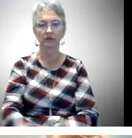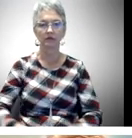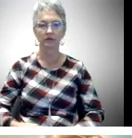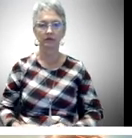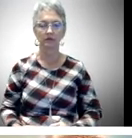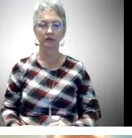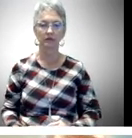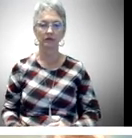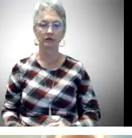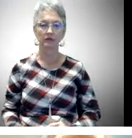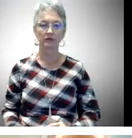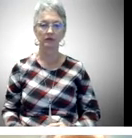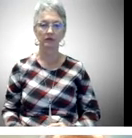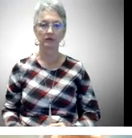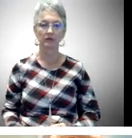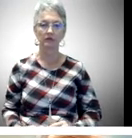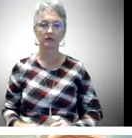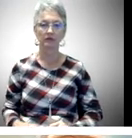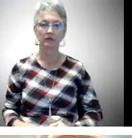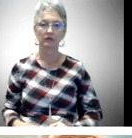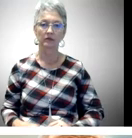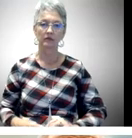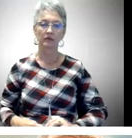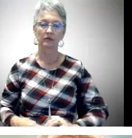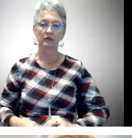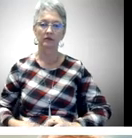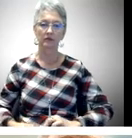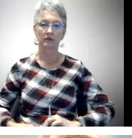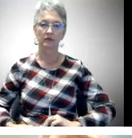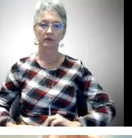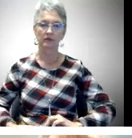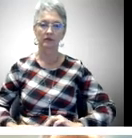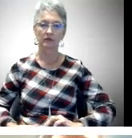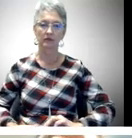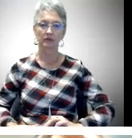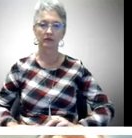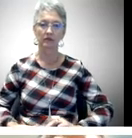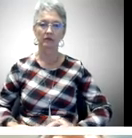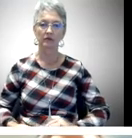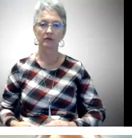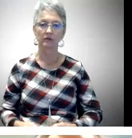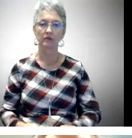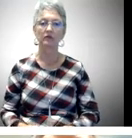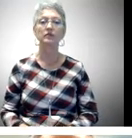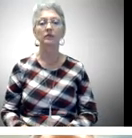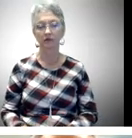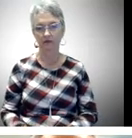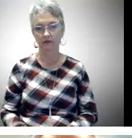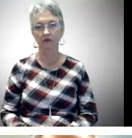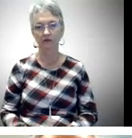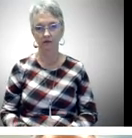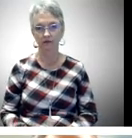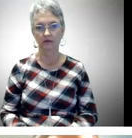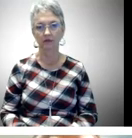litigation, even prior to supported decision-making, where if someone takes advantage of the trusting relationship between a person